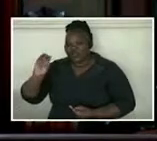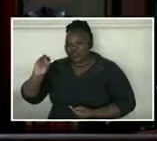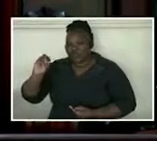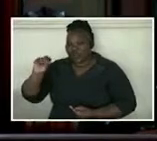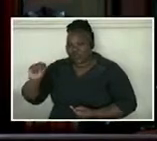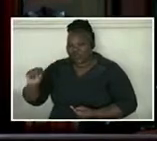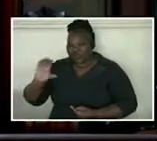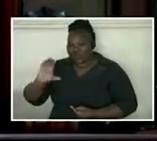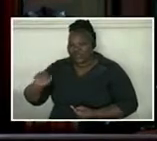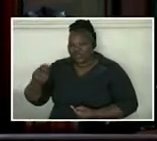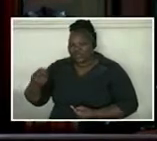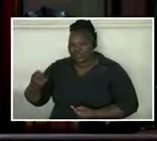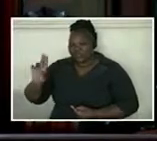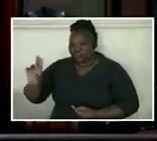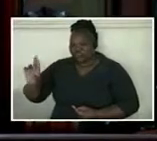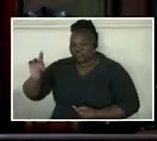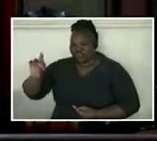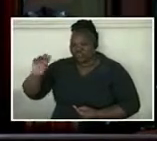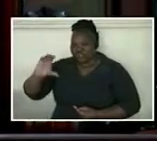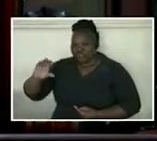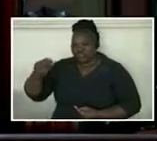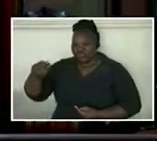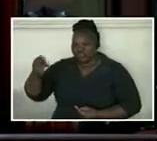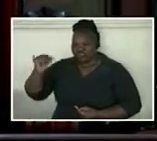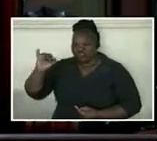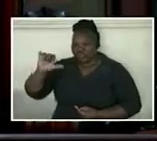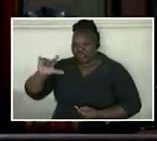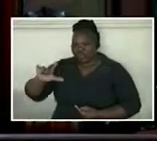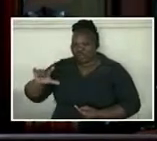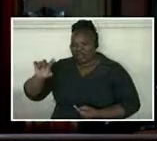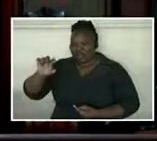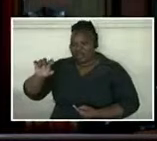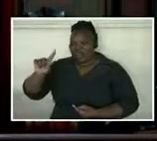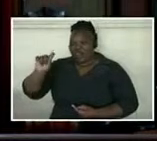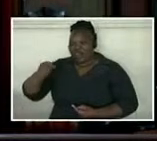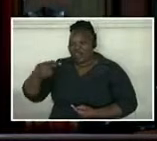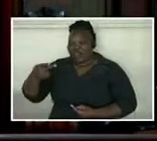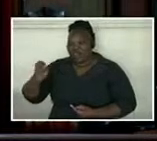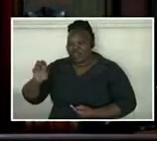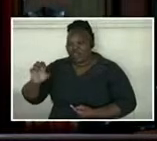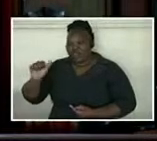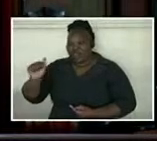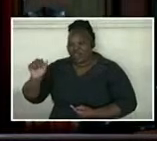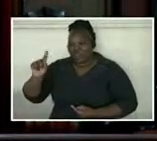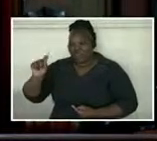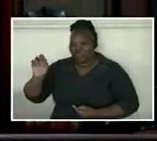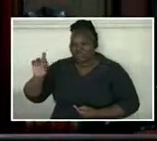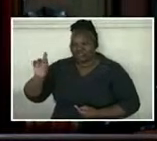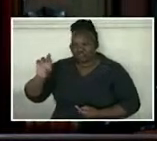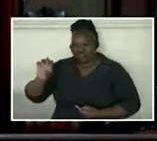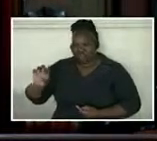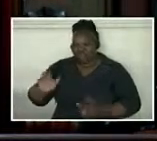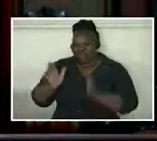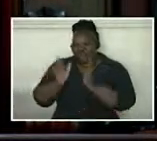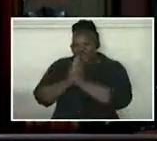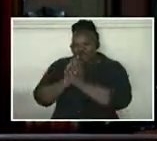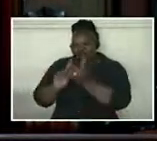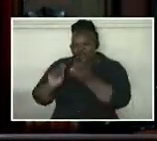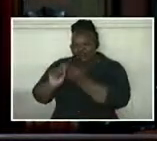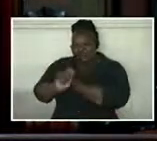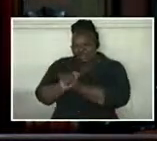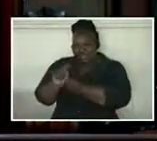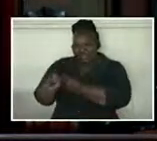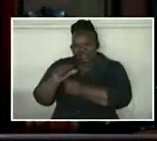names that represent the bad names of the colonial history be changed for that